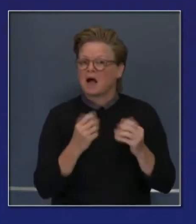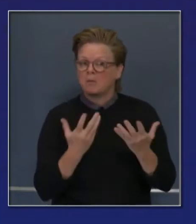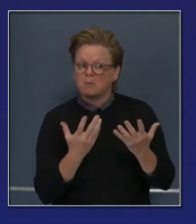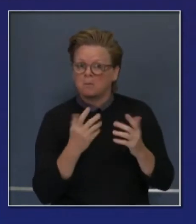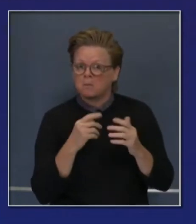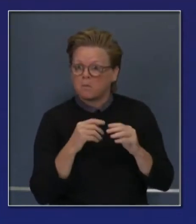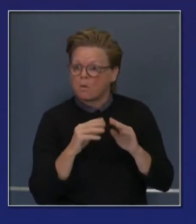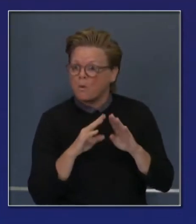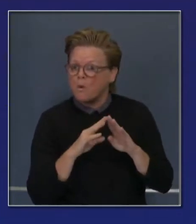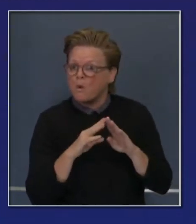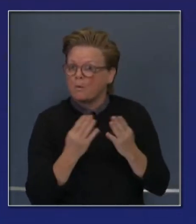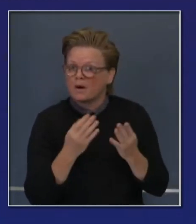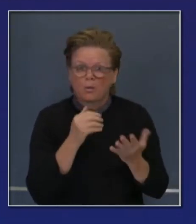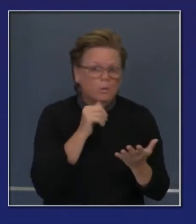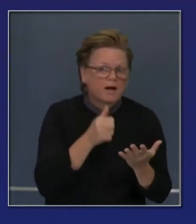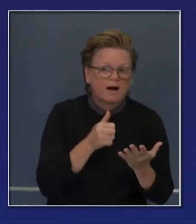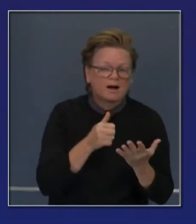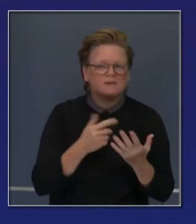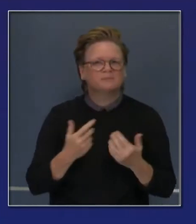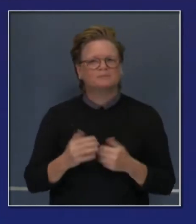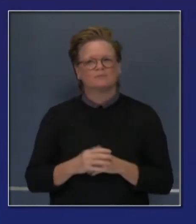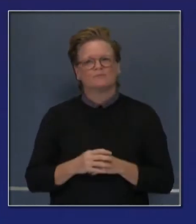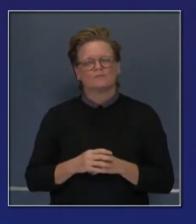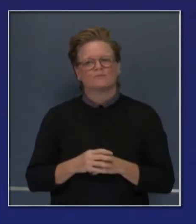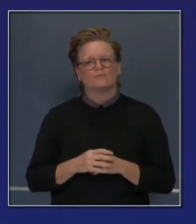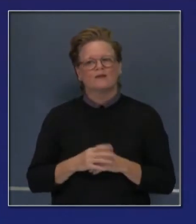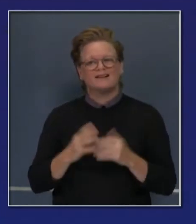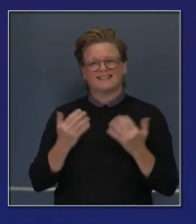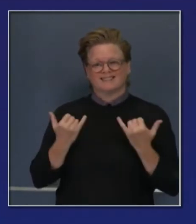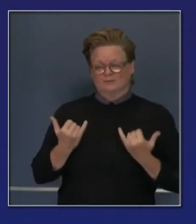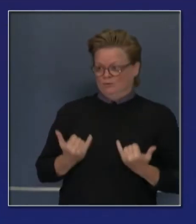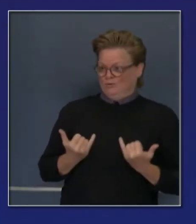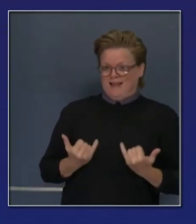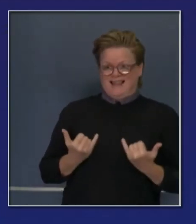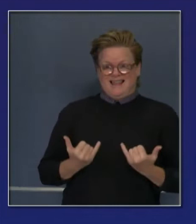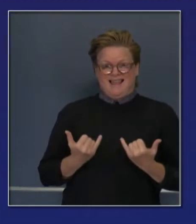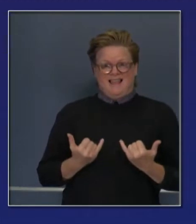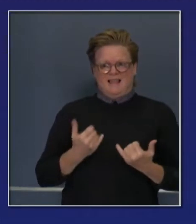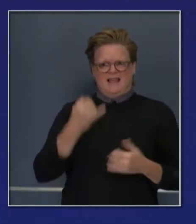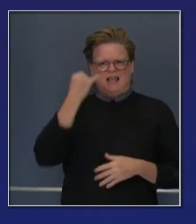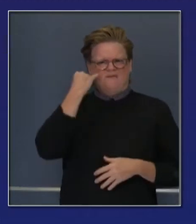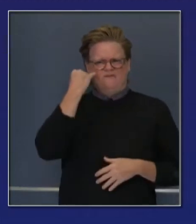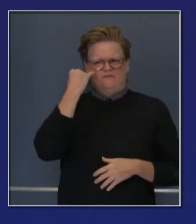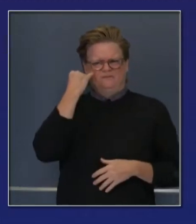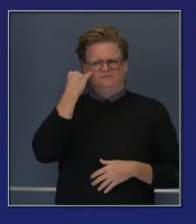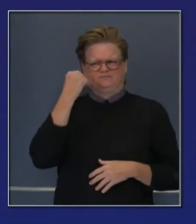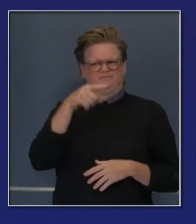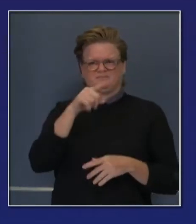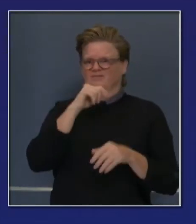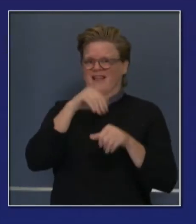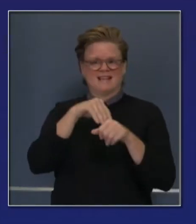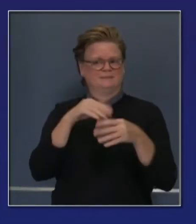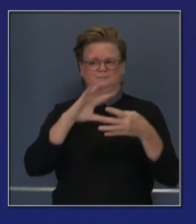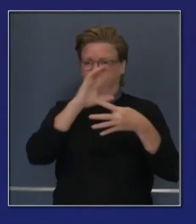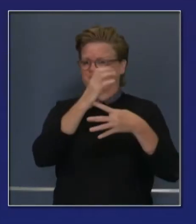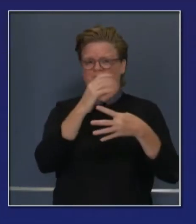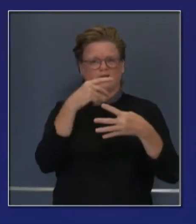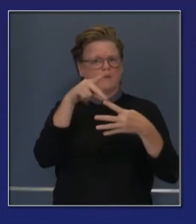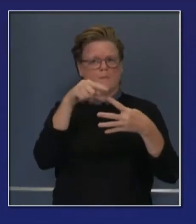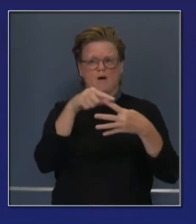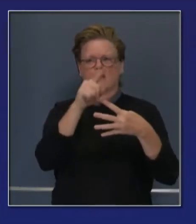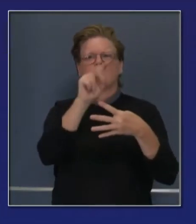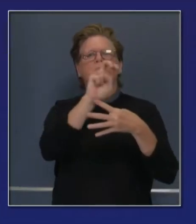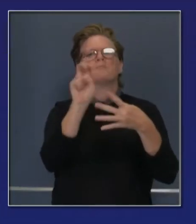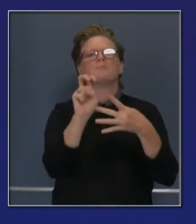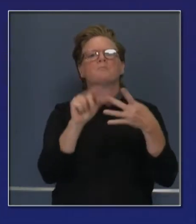is. Still today, once a county is off of purple and they're in red, they would